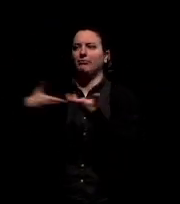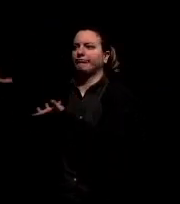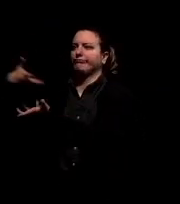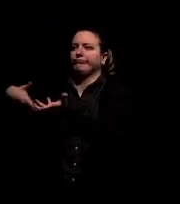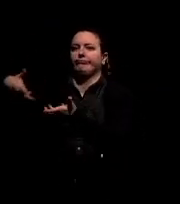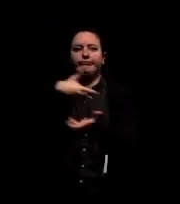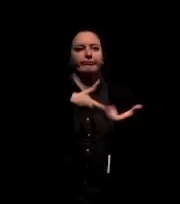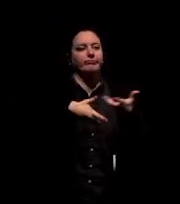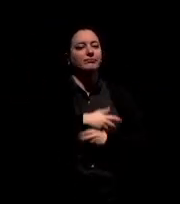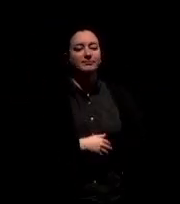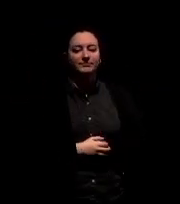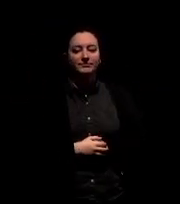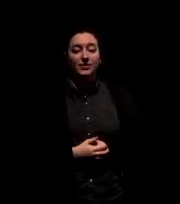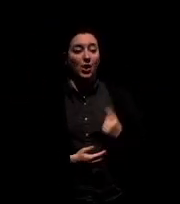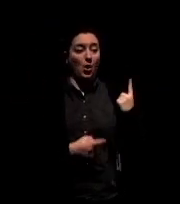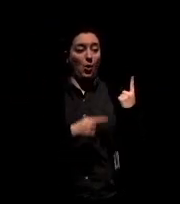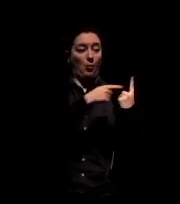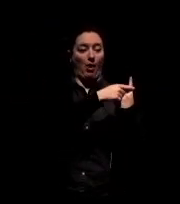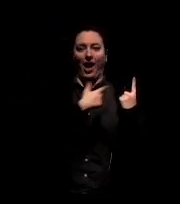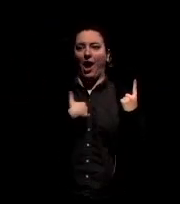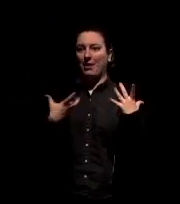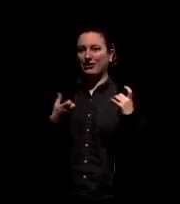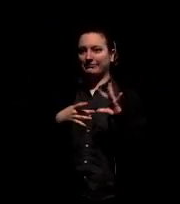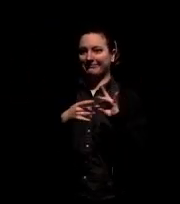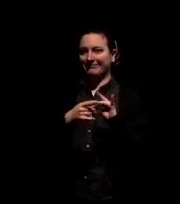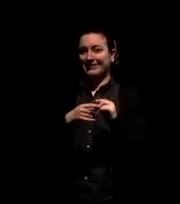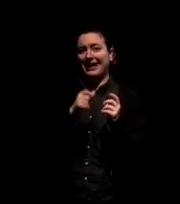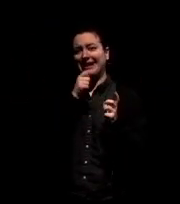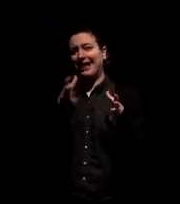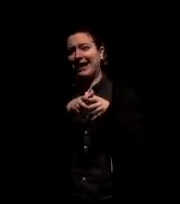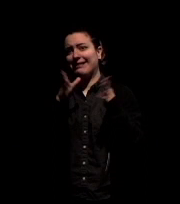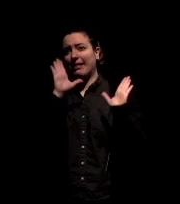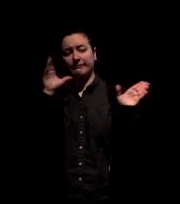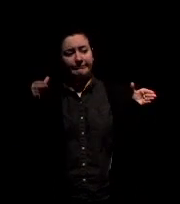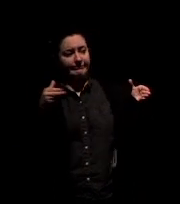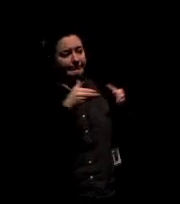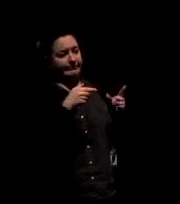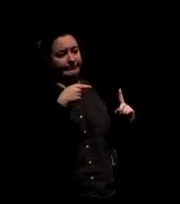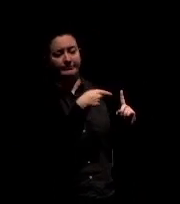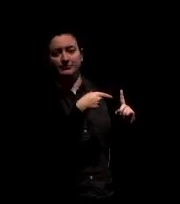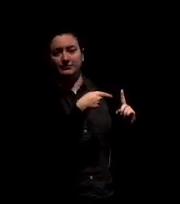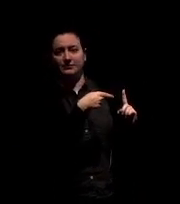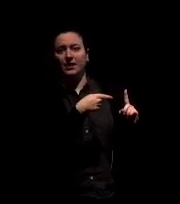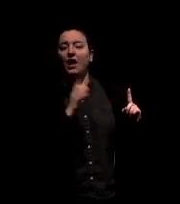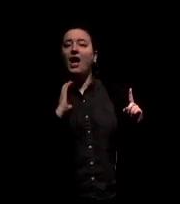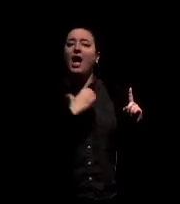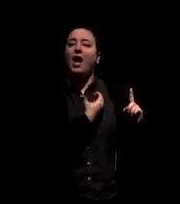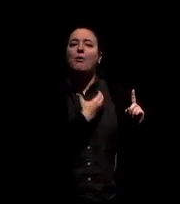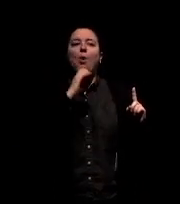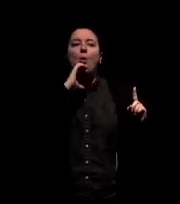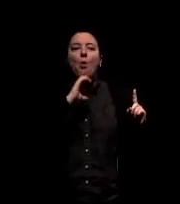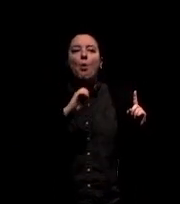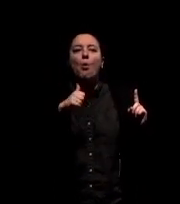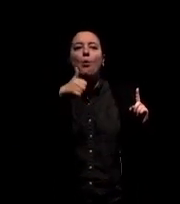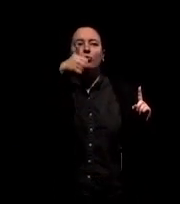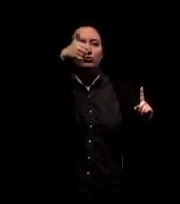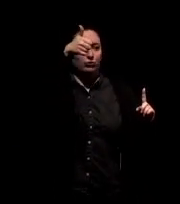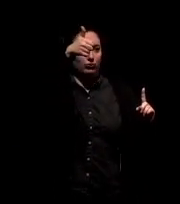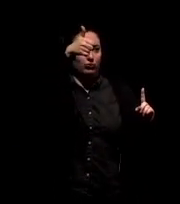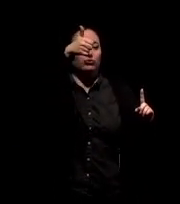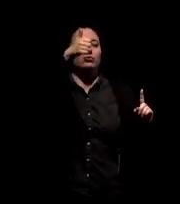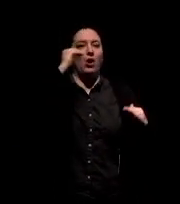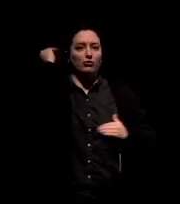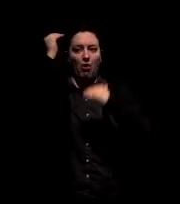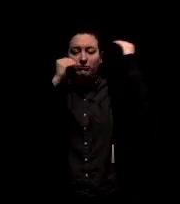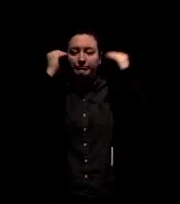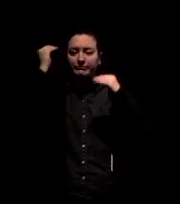today that doesn't get enough attention is our aging and older adult population. Like all parts of